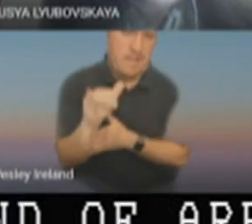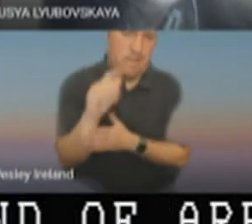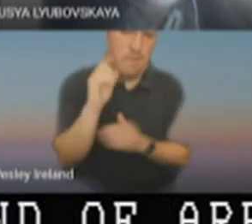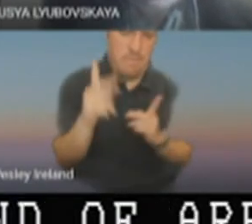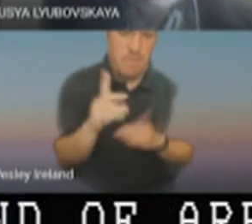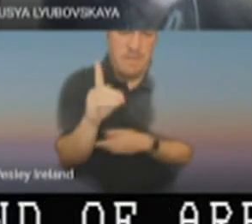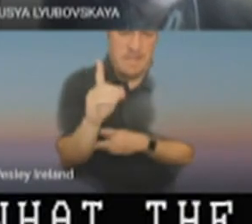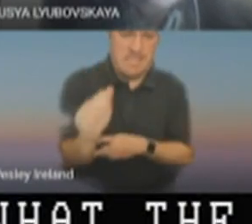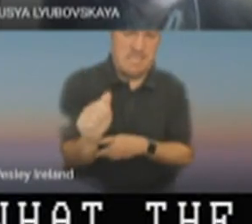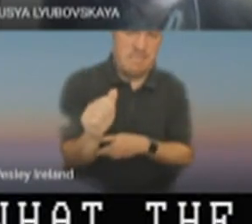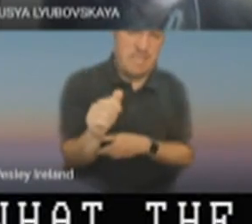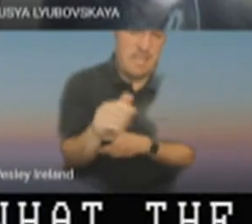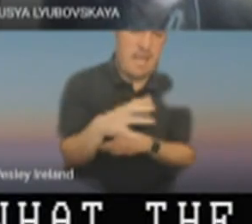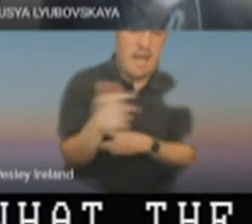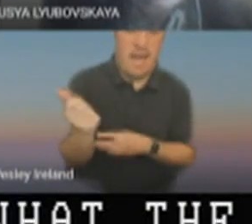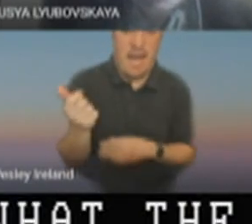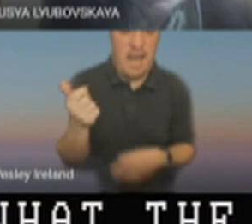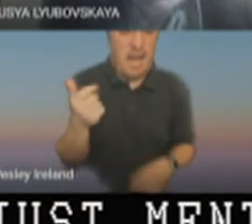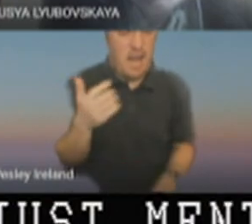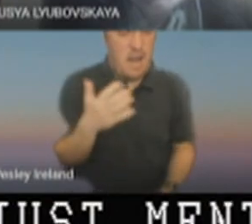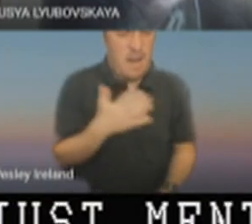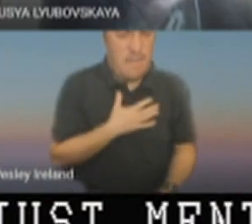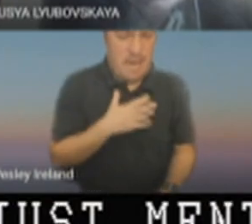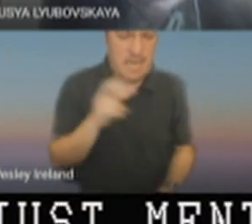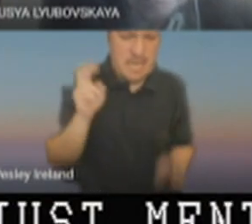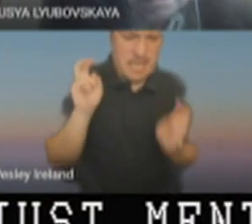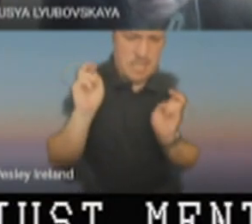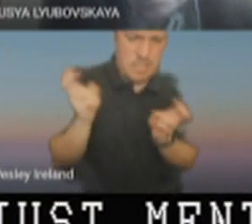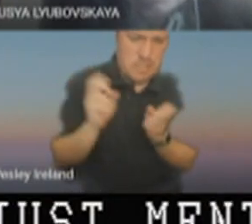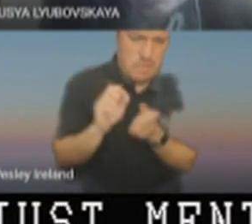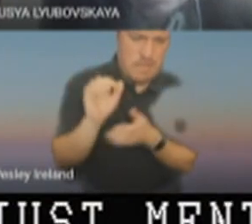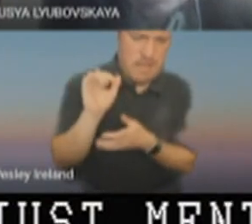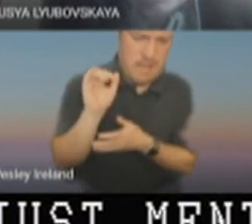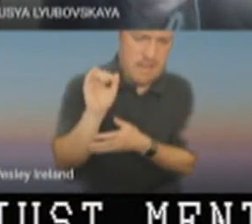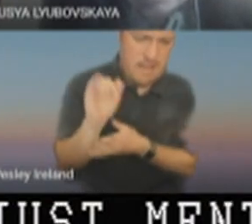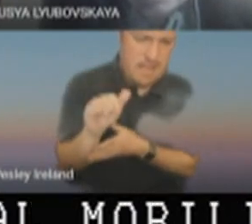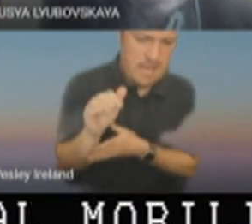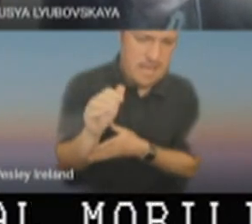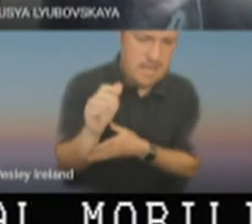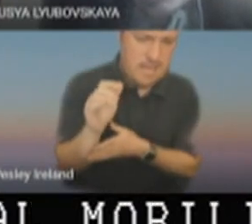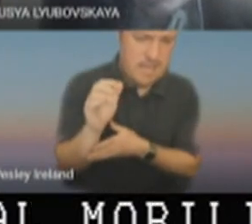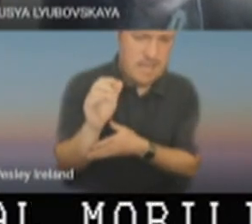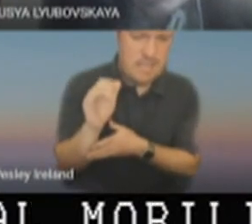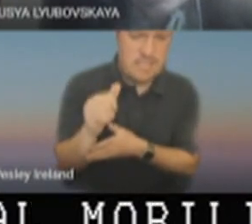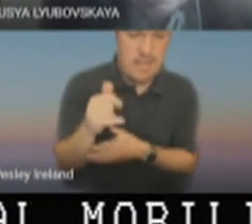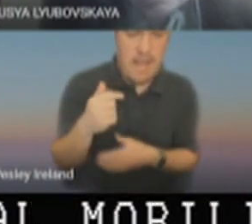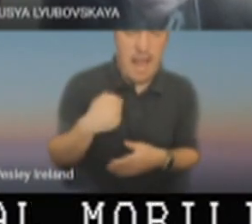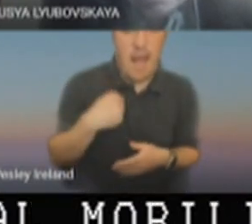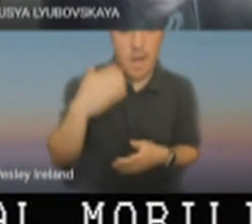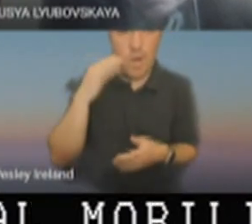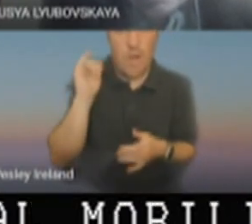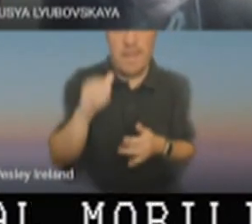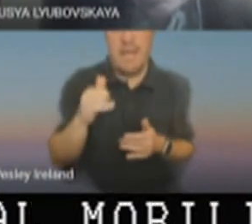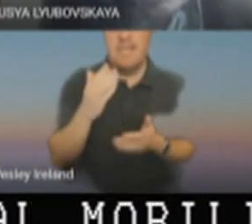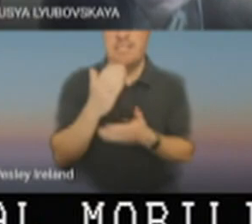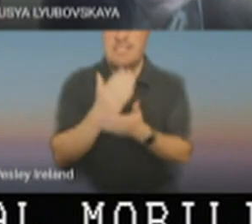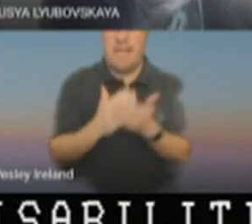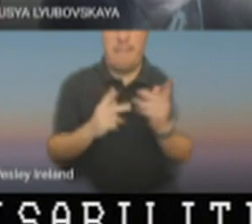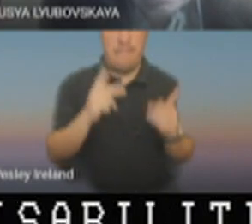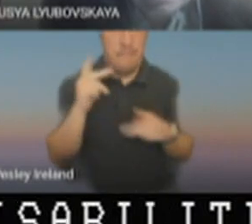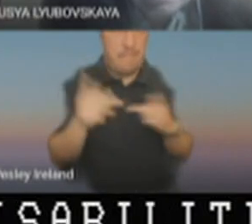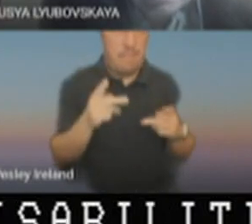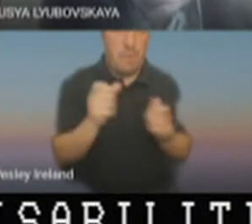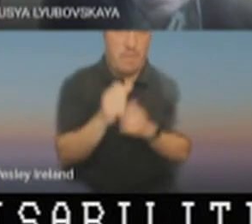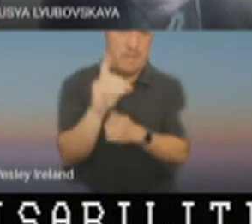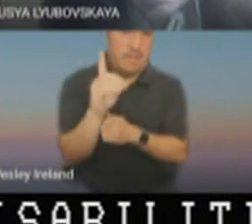about financial mobility for people with disabilities. And my issue with that is